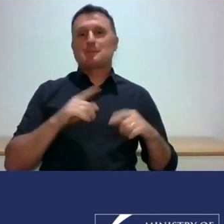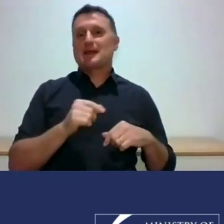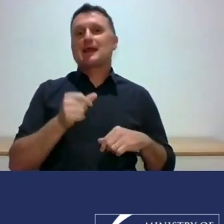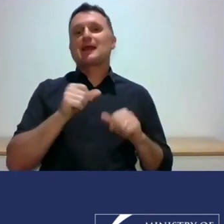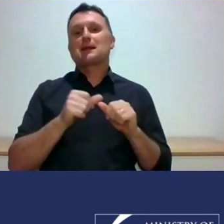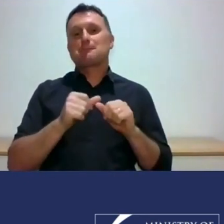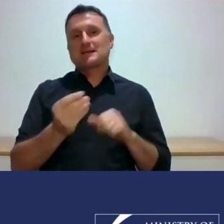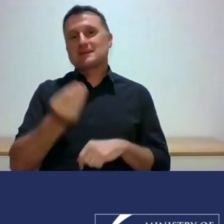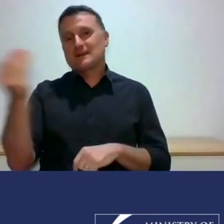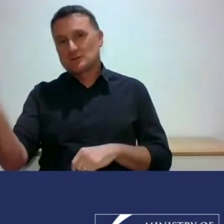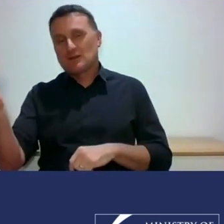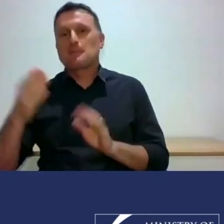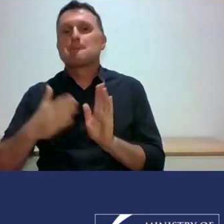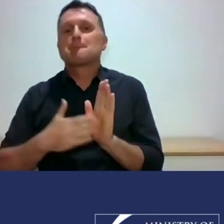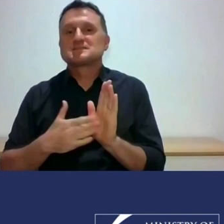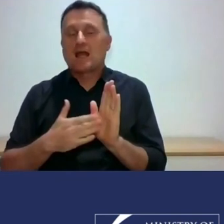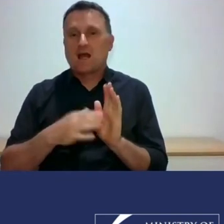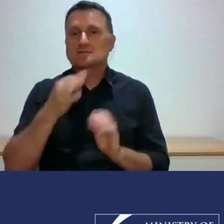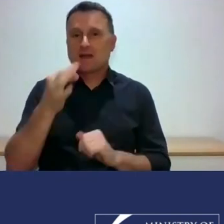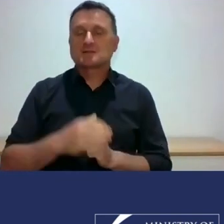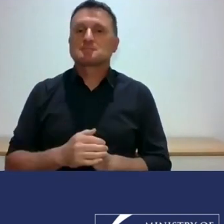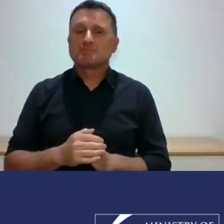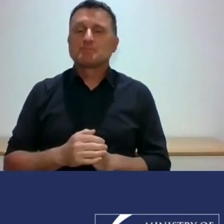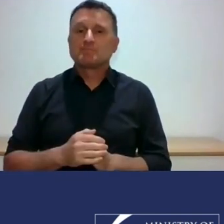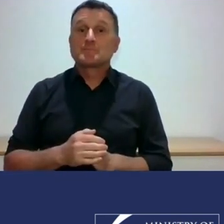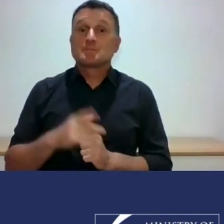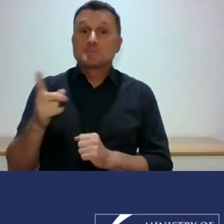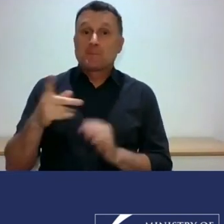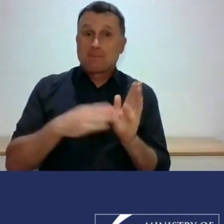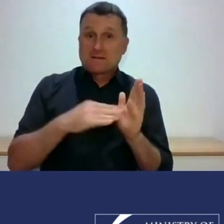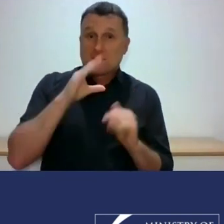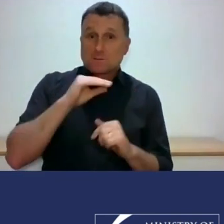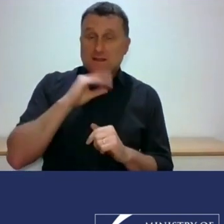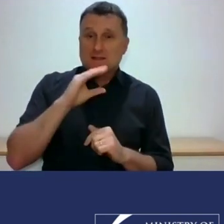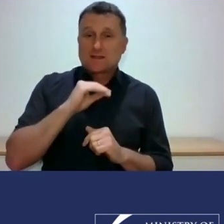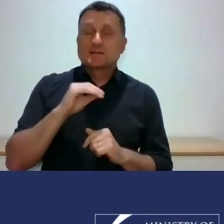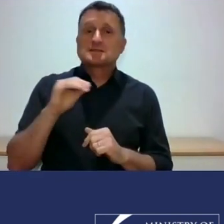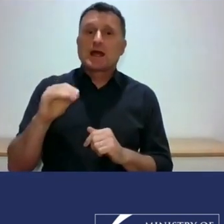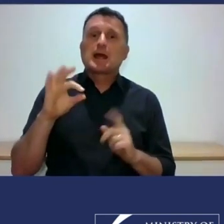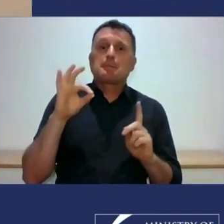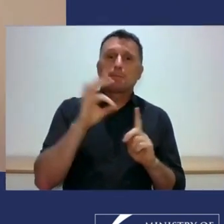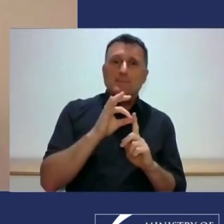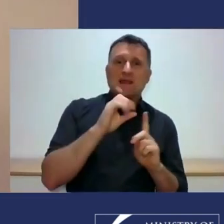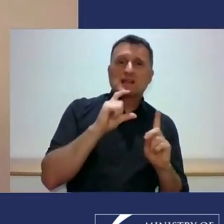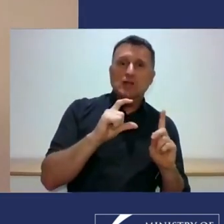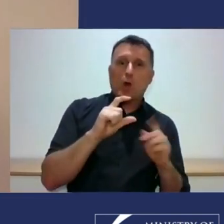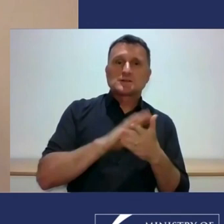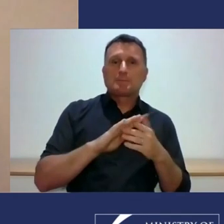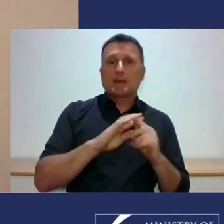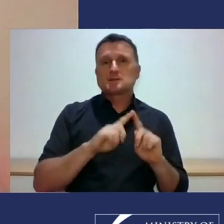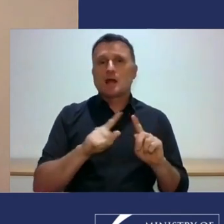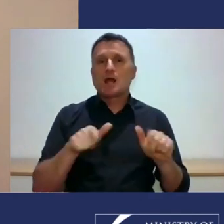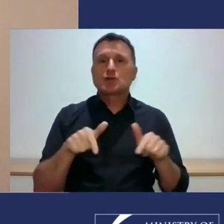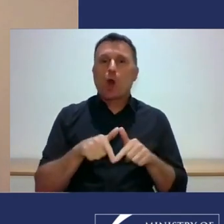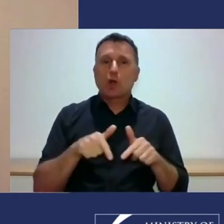stuff. I think where that person's coming from is that PCOS is a gynecology condition that you can be diagnosed with